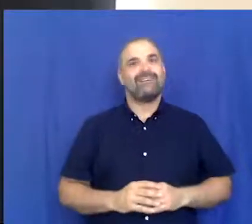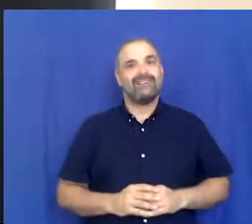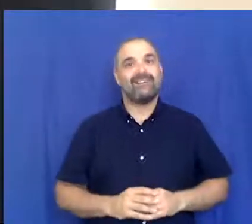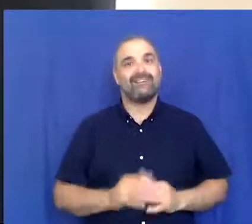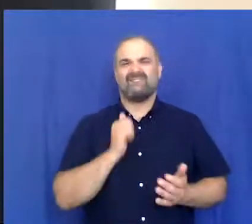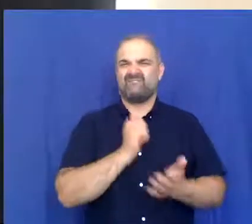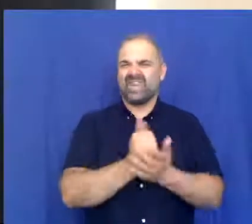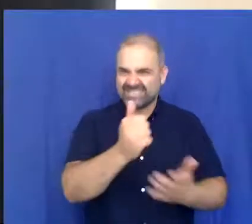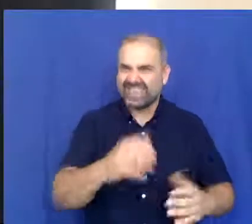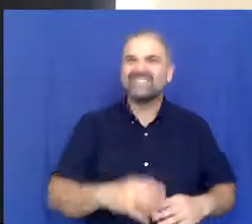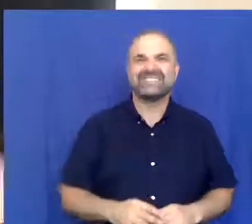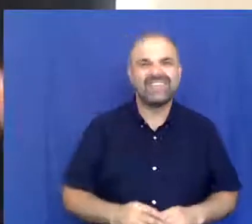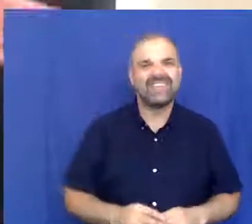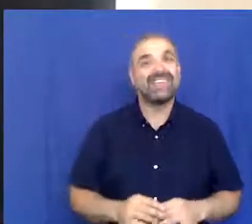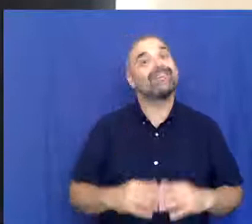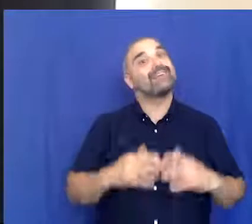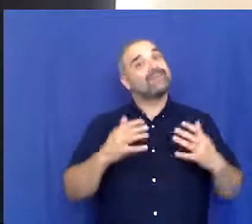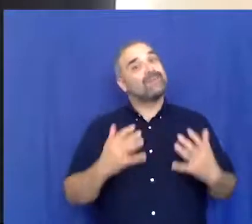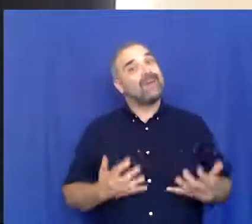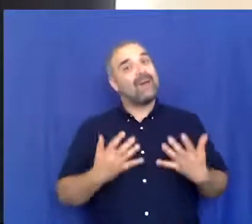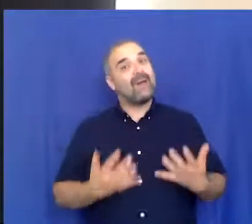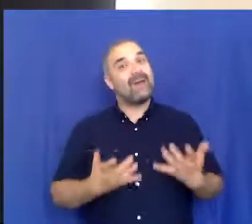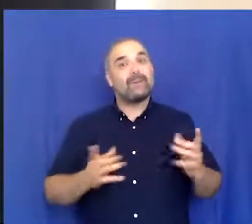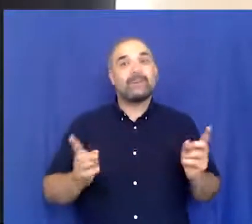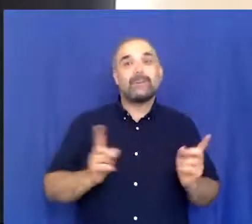through. Fantastic.